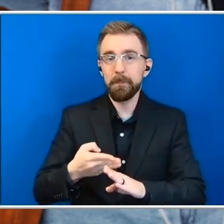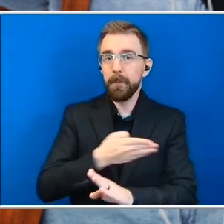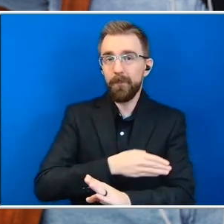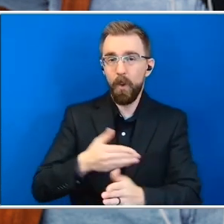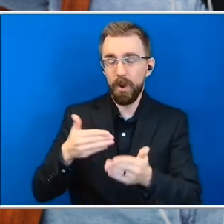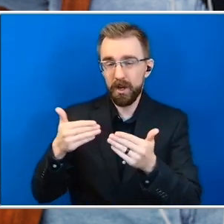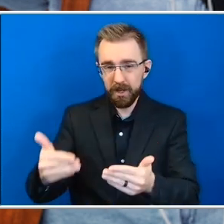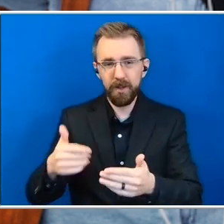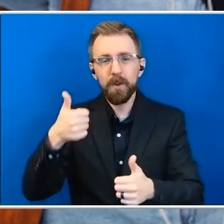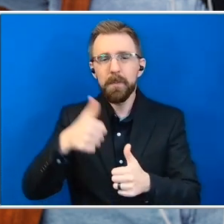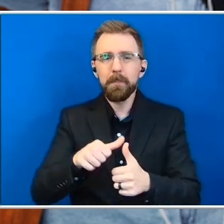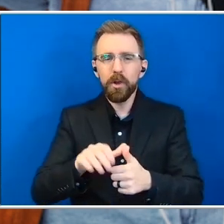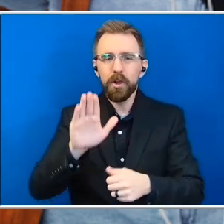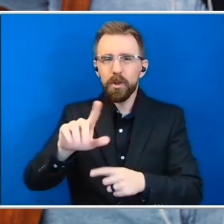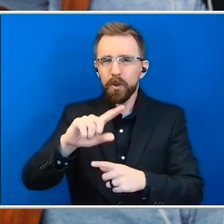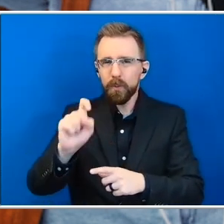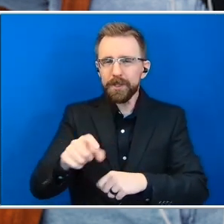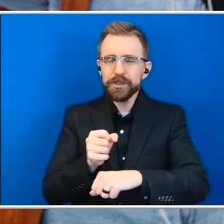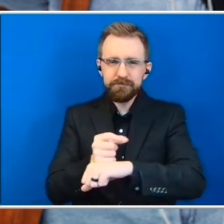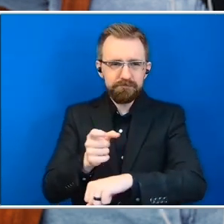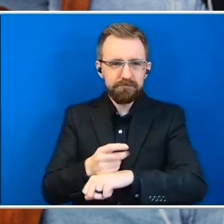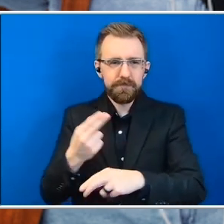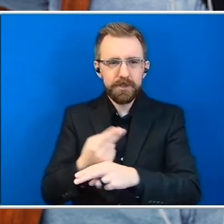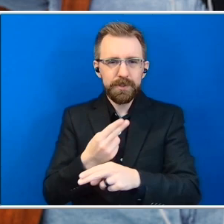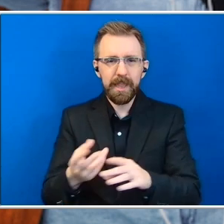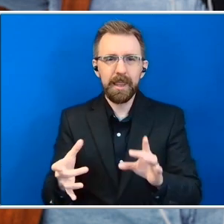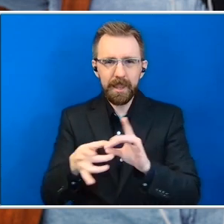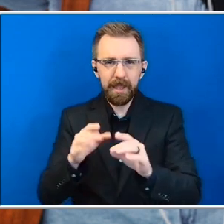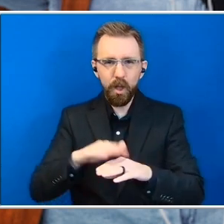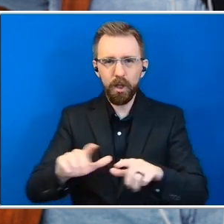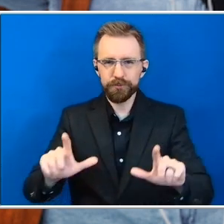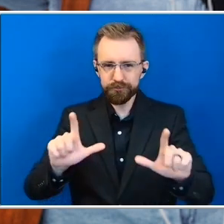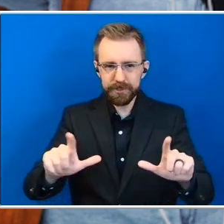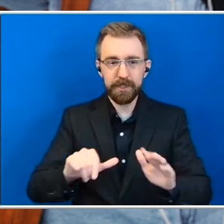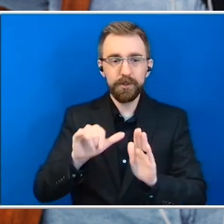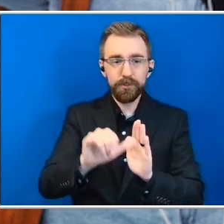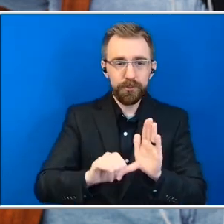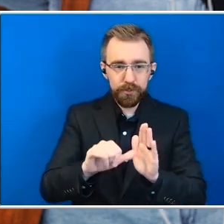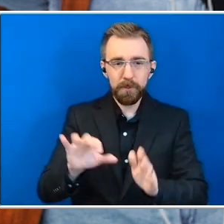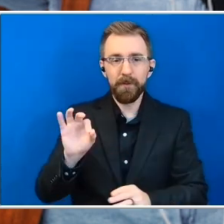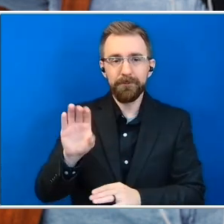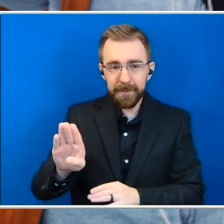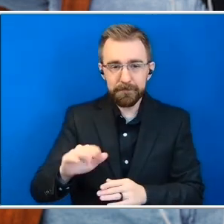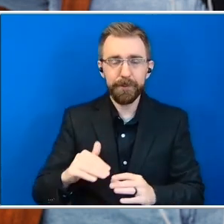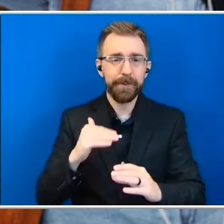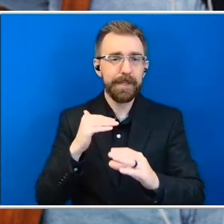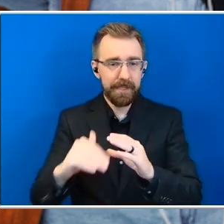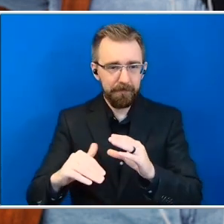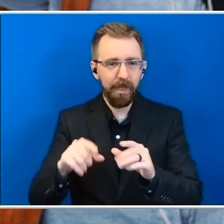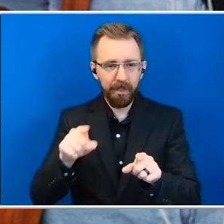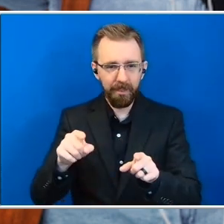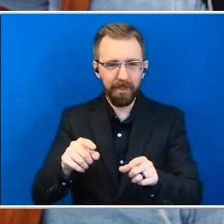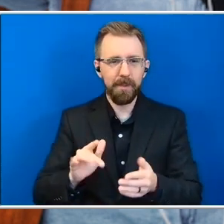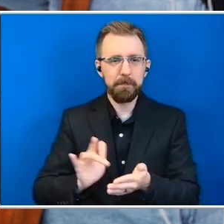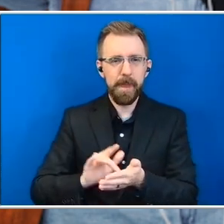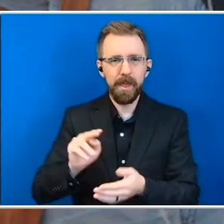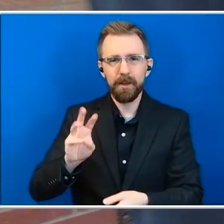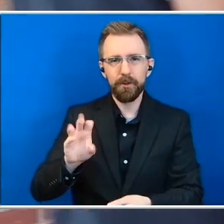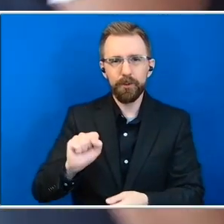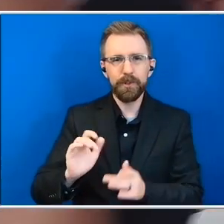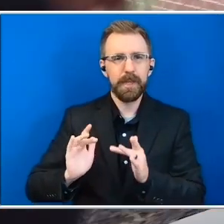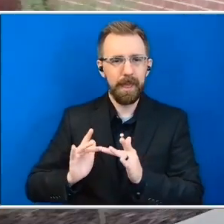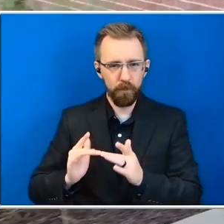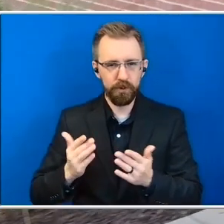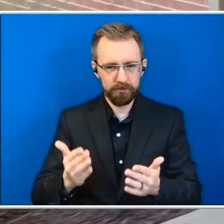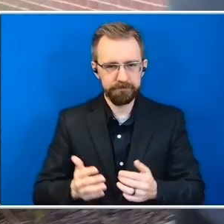in your questions using the links on your screen, YouTube, Facebook, or email the Medical News Network. All right, take